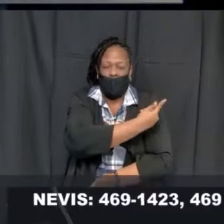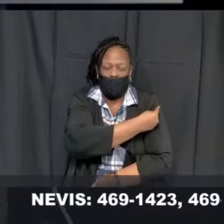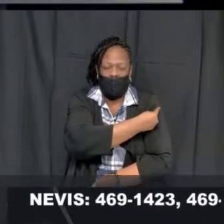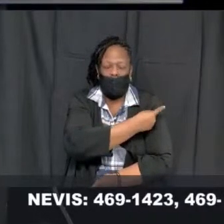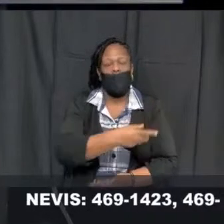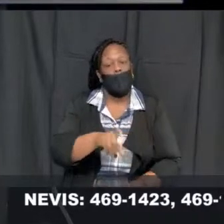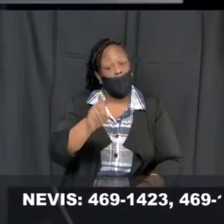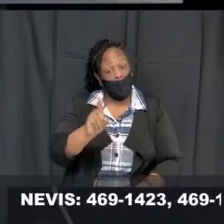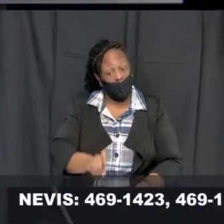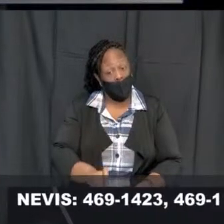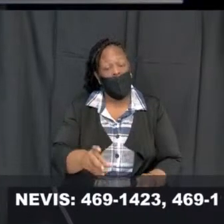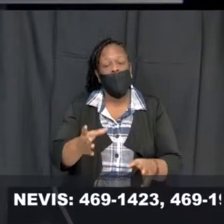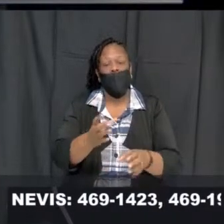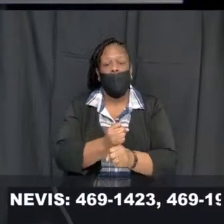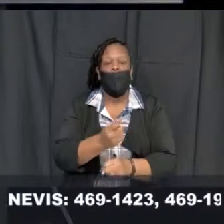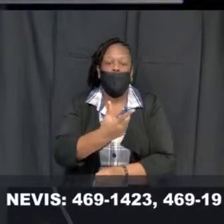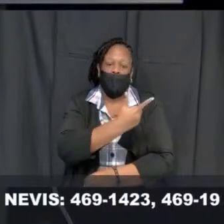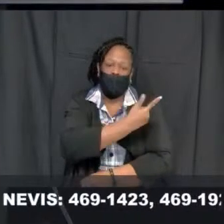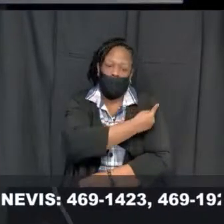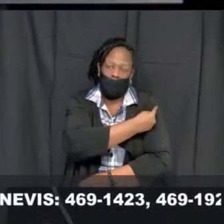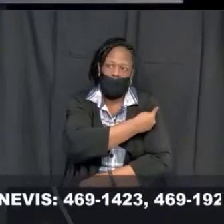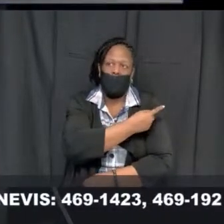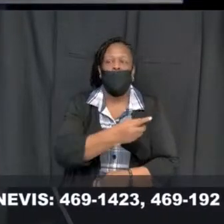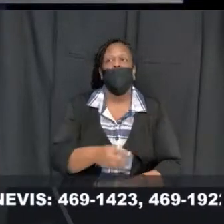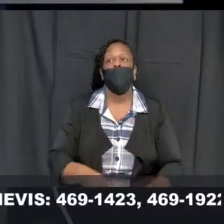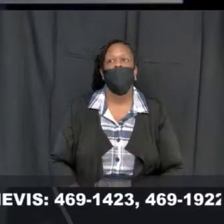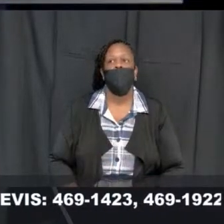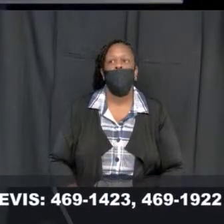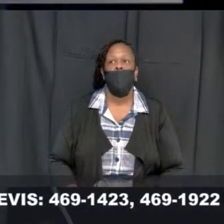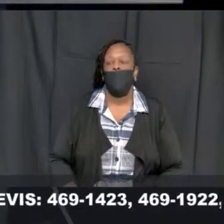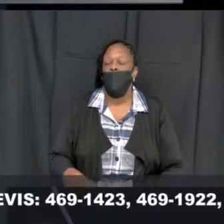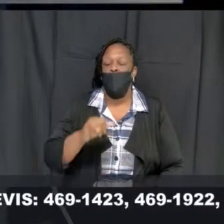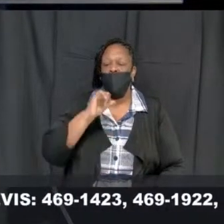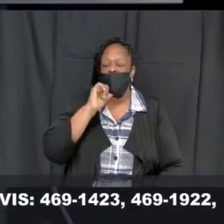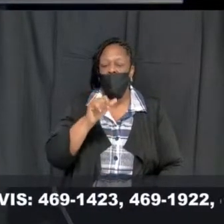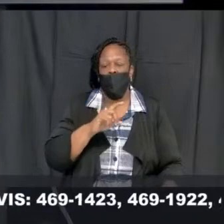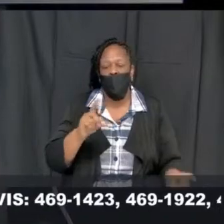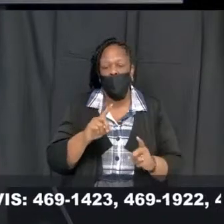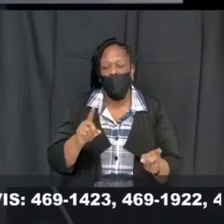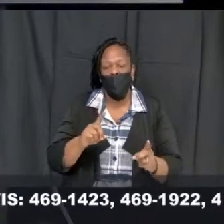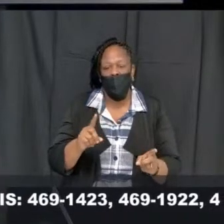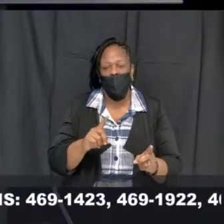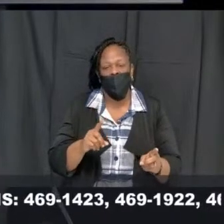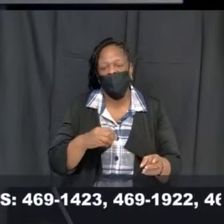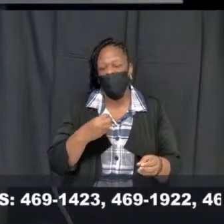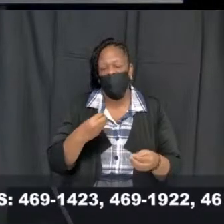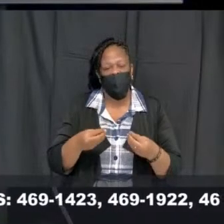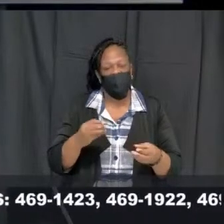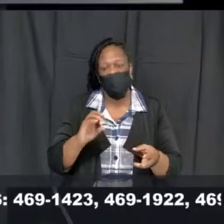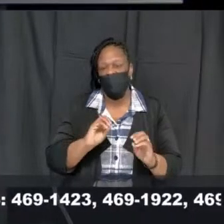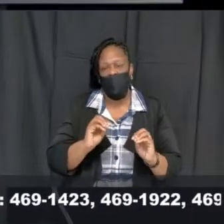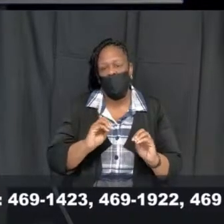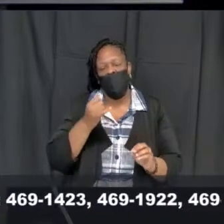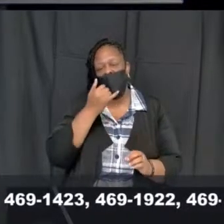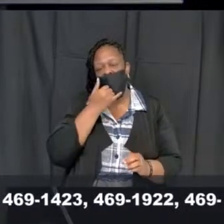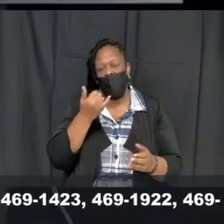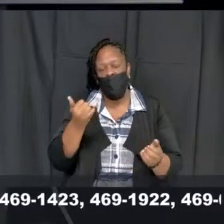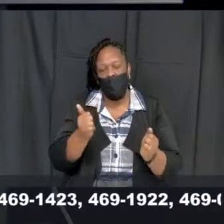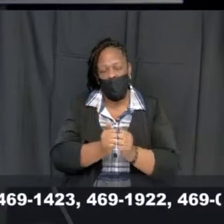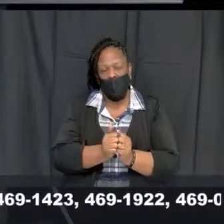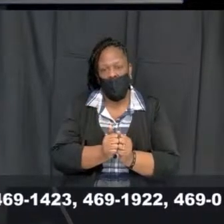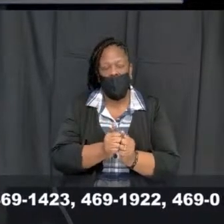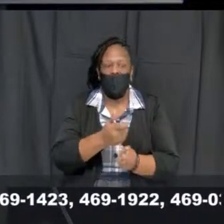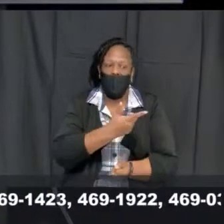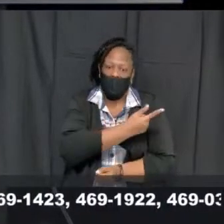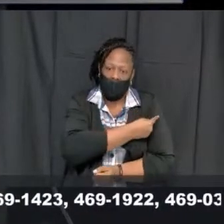be vaccinated. The vaccine does not do anyone any harm. It is